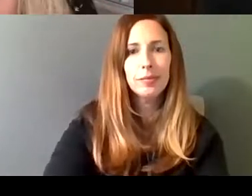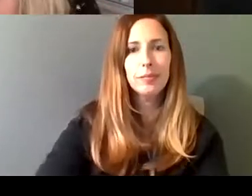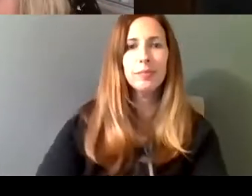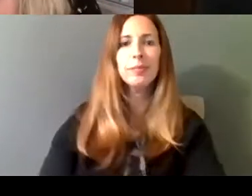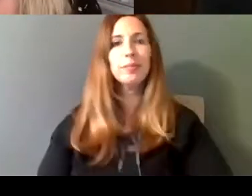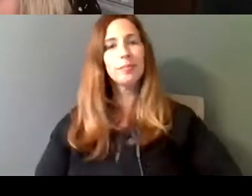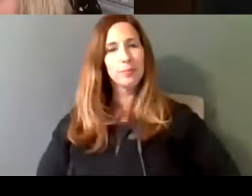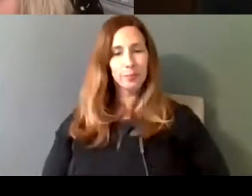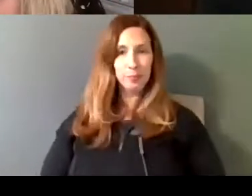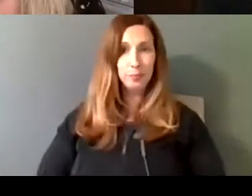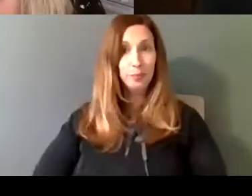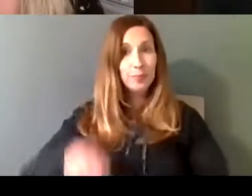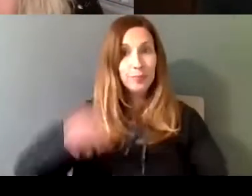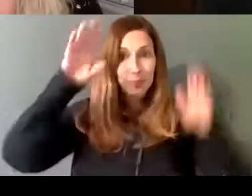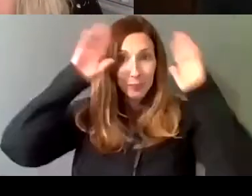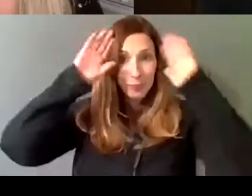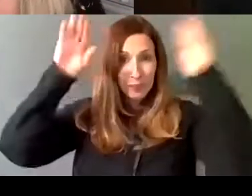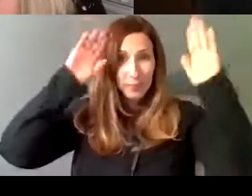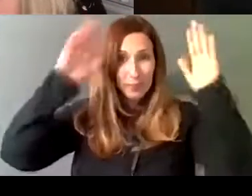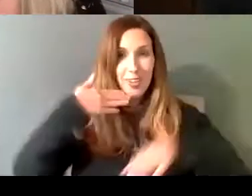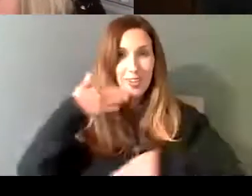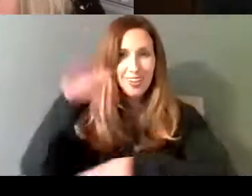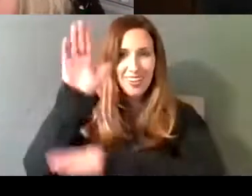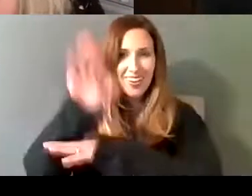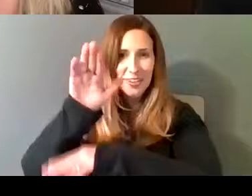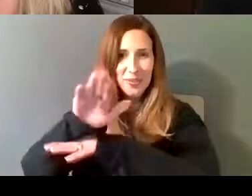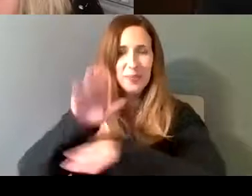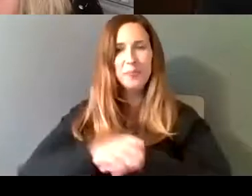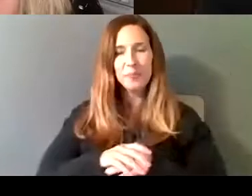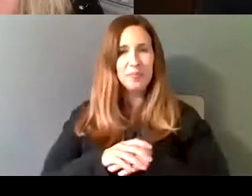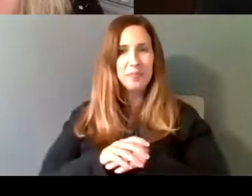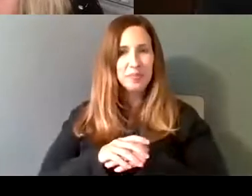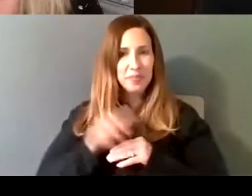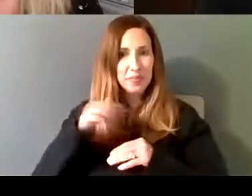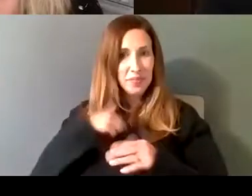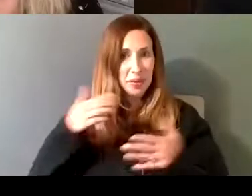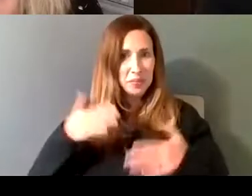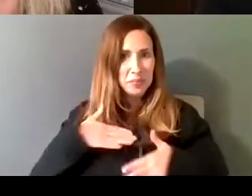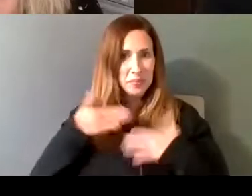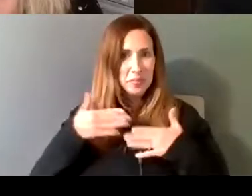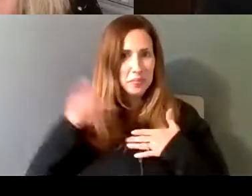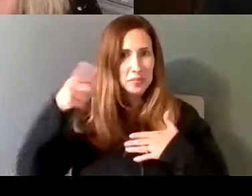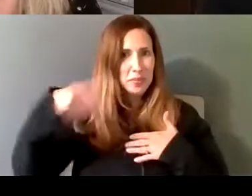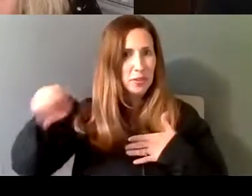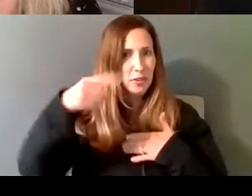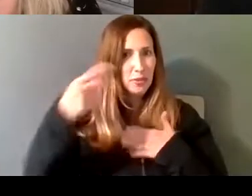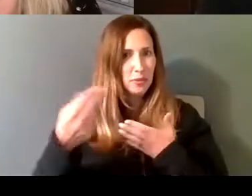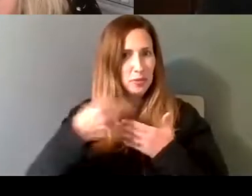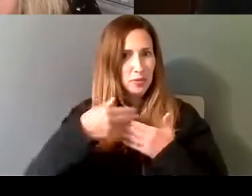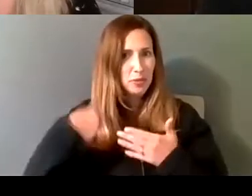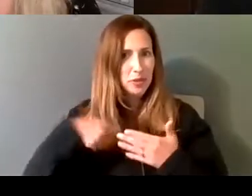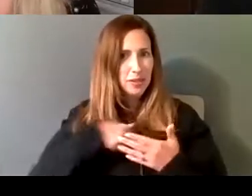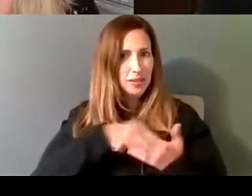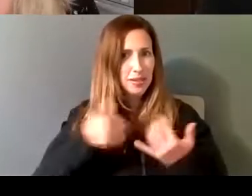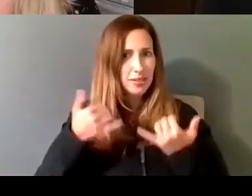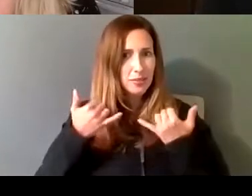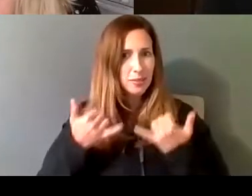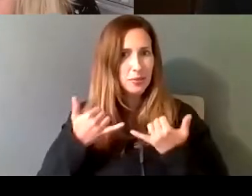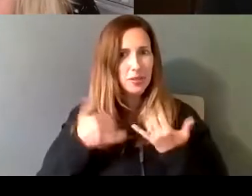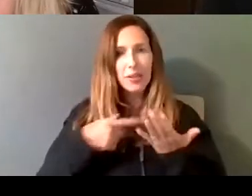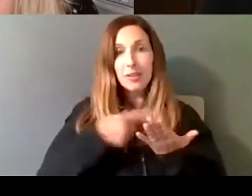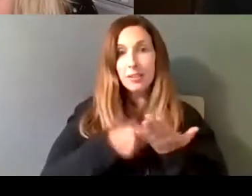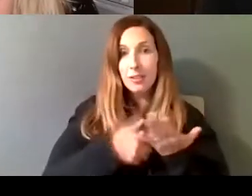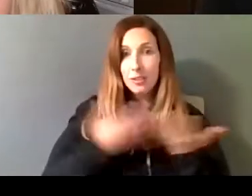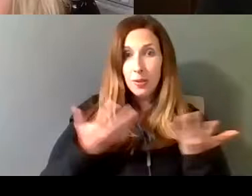Good afternoon, everyone. I am delighted that you are all able to join us today for this discussion about understanding